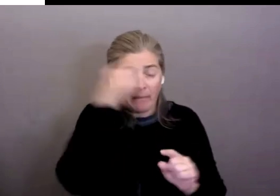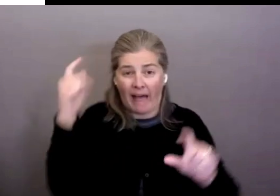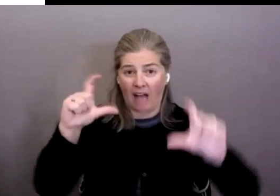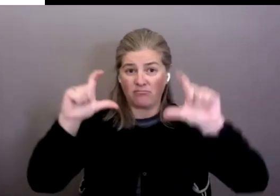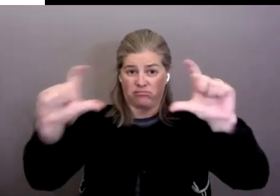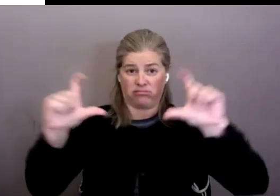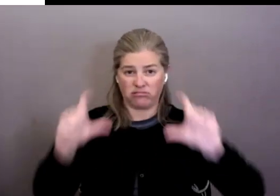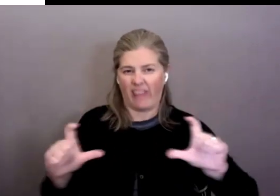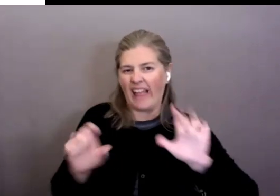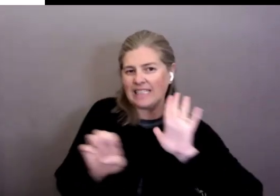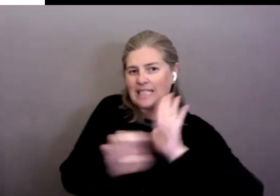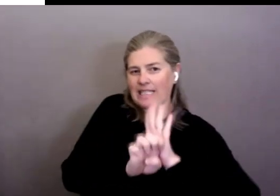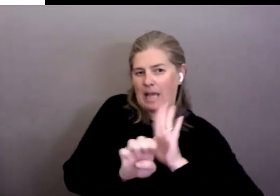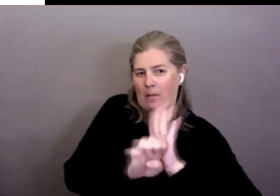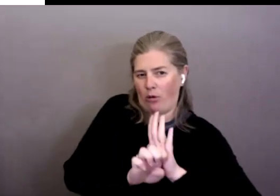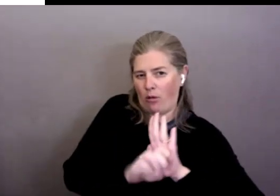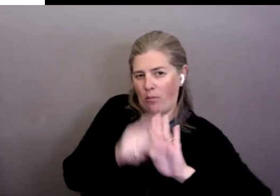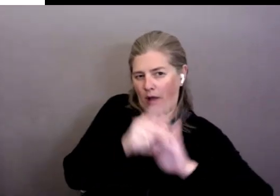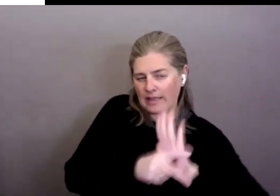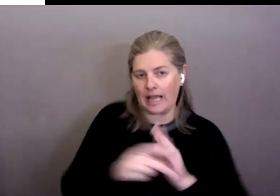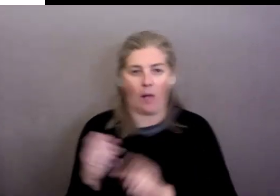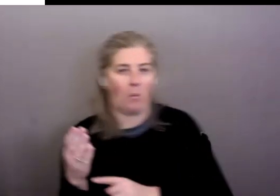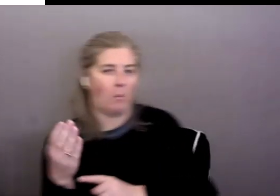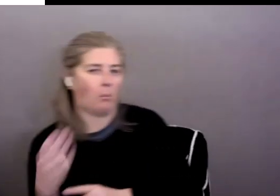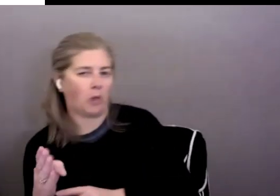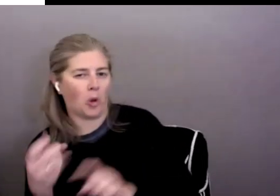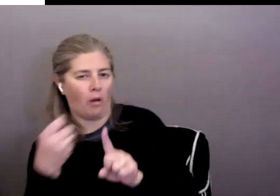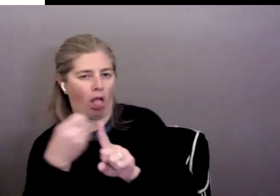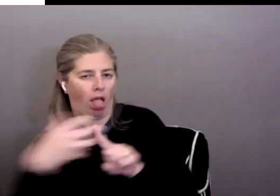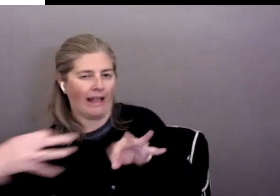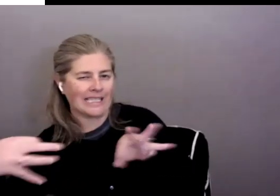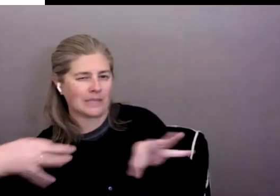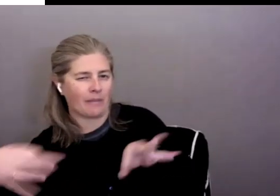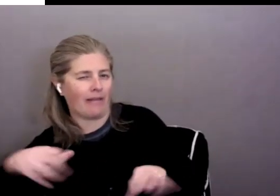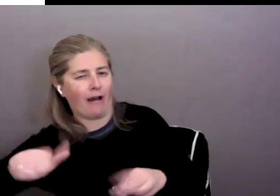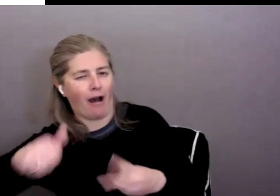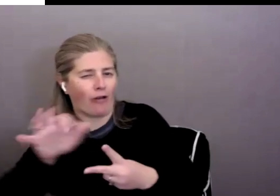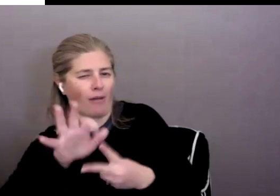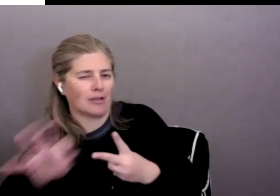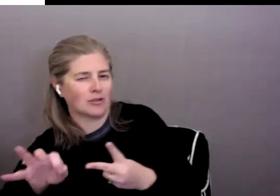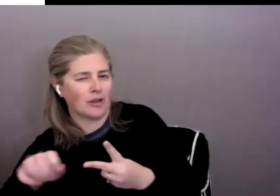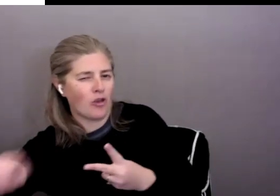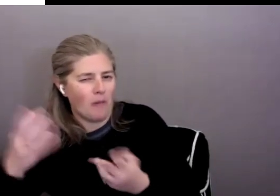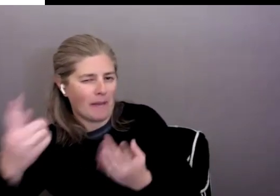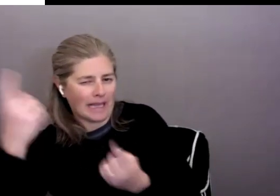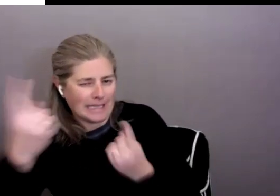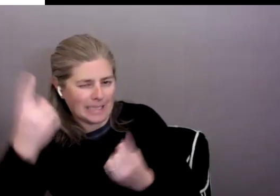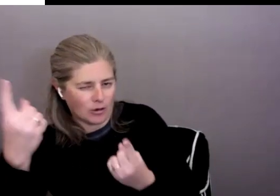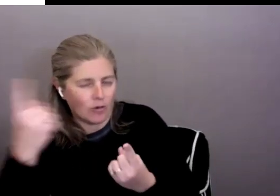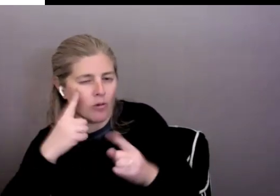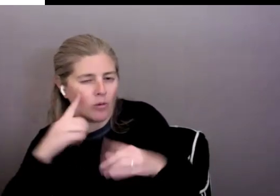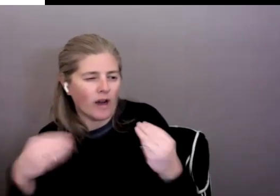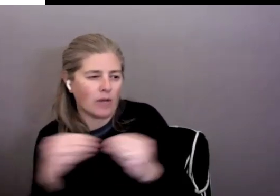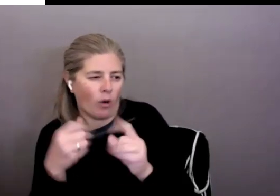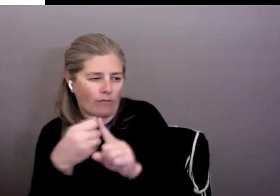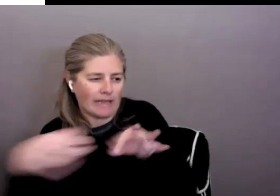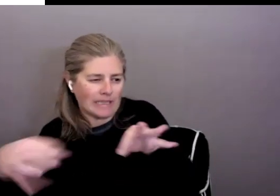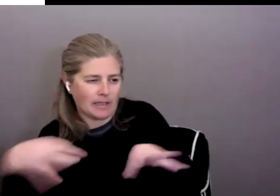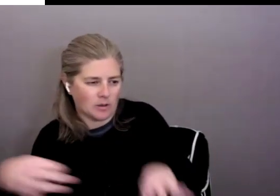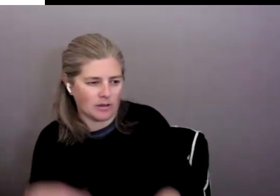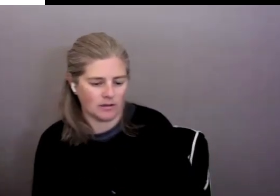sample policy. Now I see here blue text sort of explaining the alternatives the state might consider or providing further explanatory text.